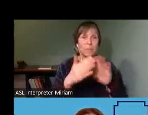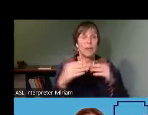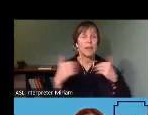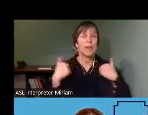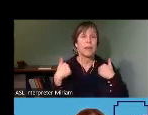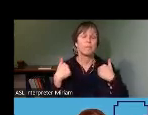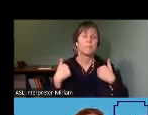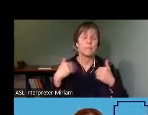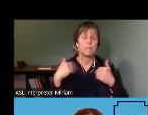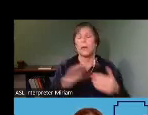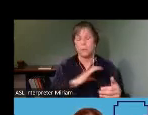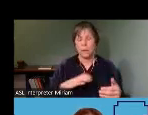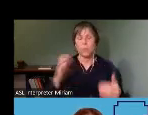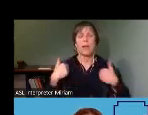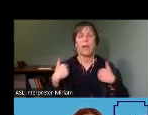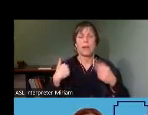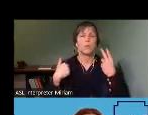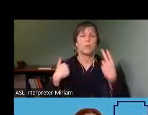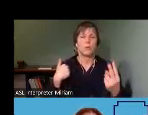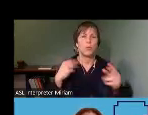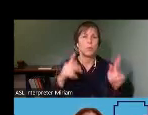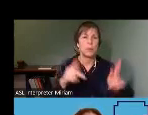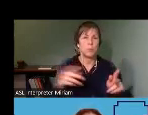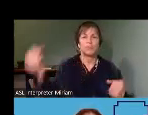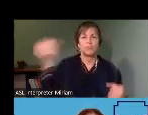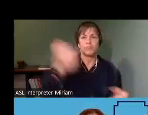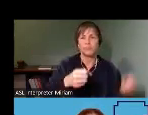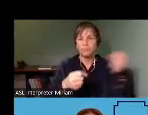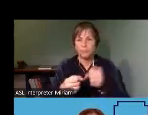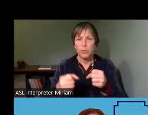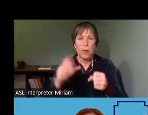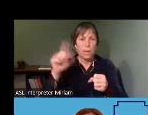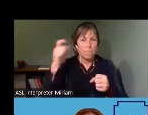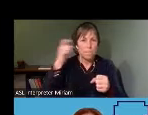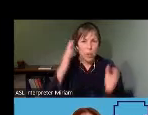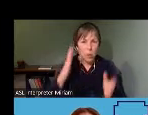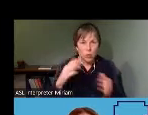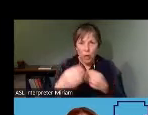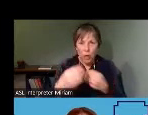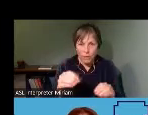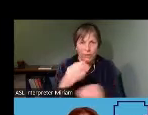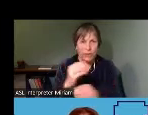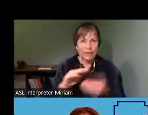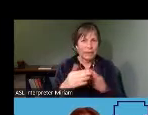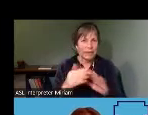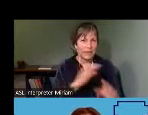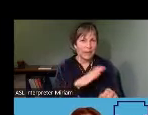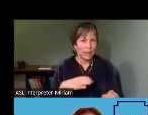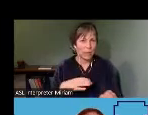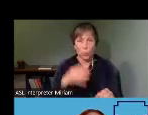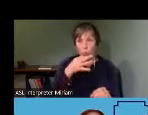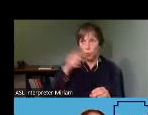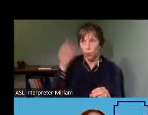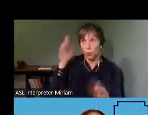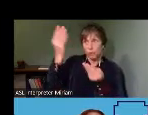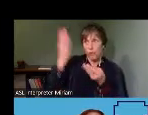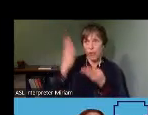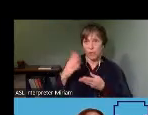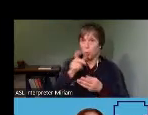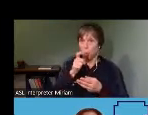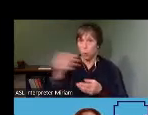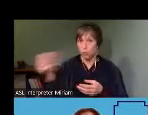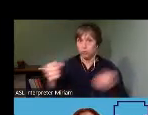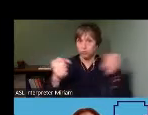the mayor's office and two appointees of city council um and we expect to know any day now who those appointees are um